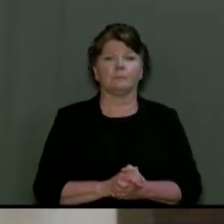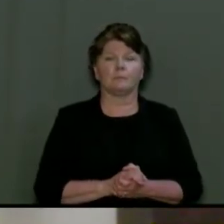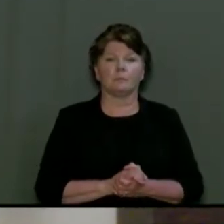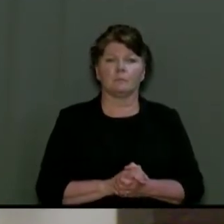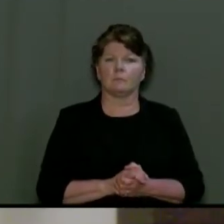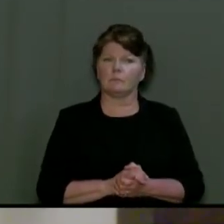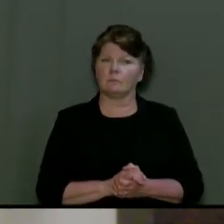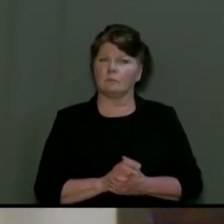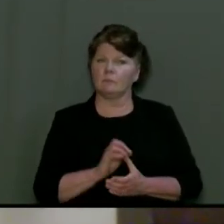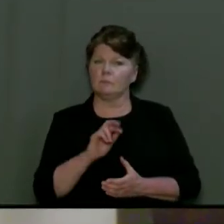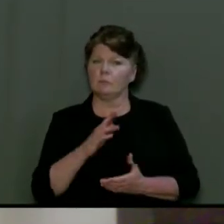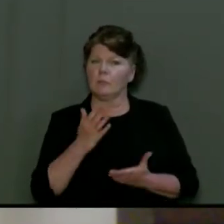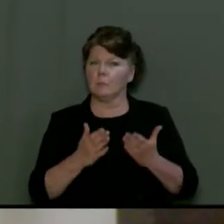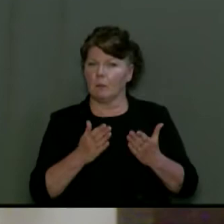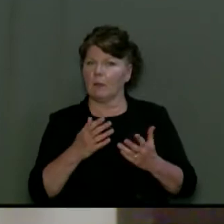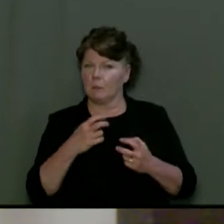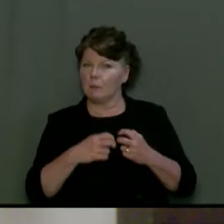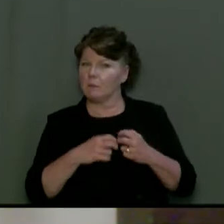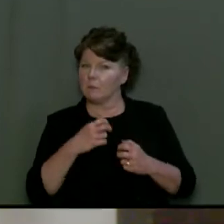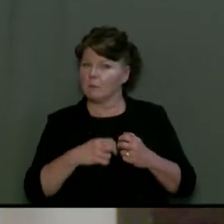Or is it?